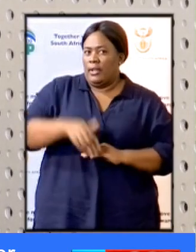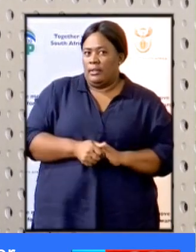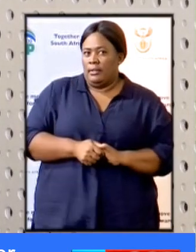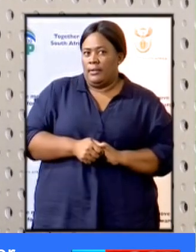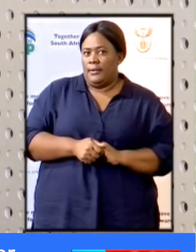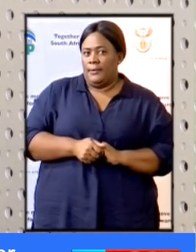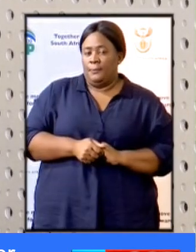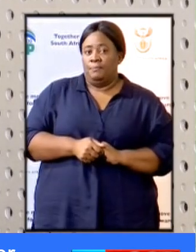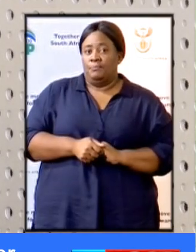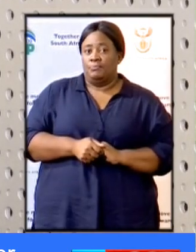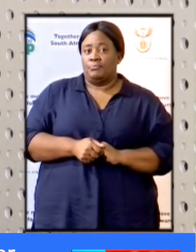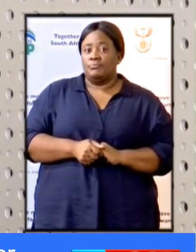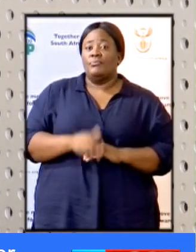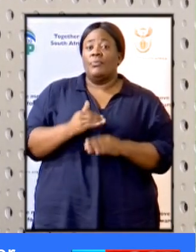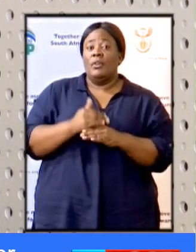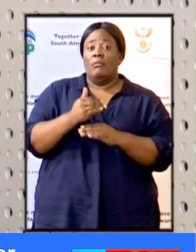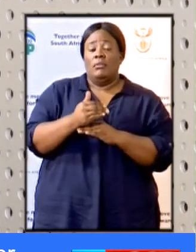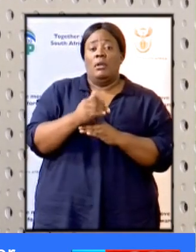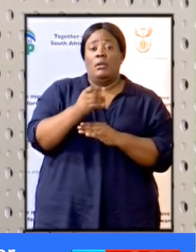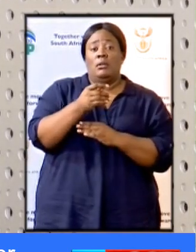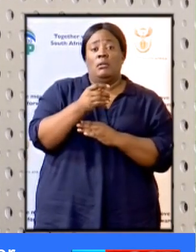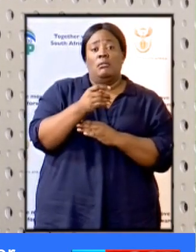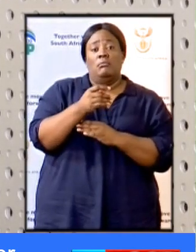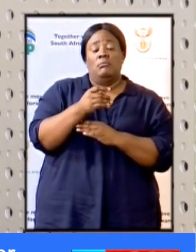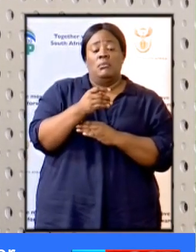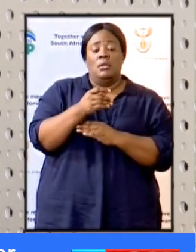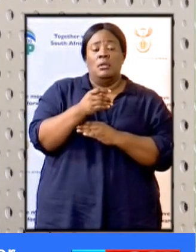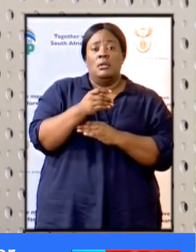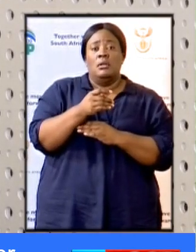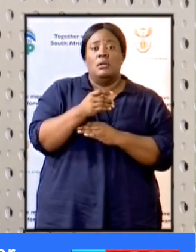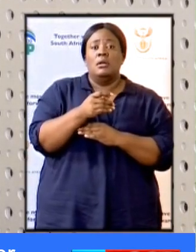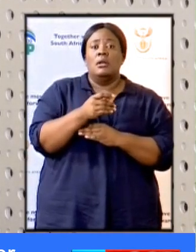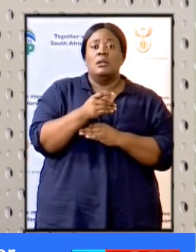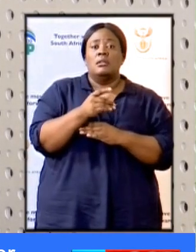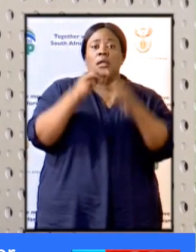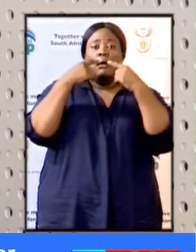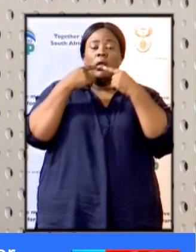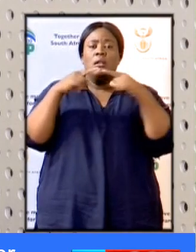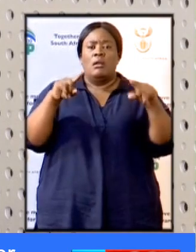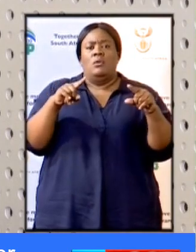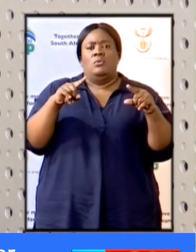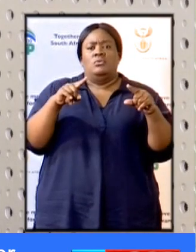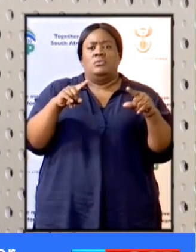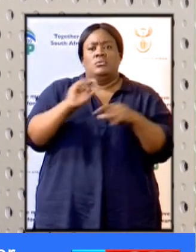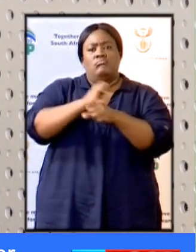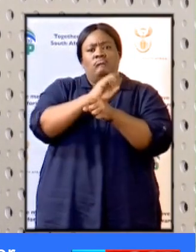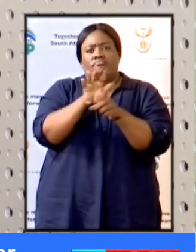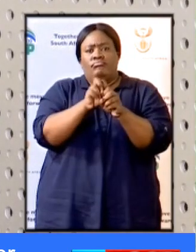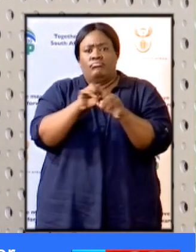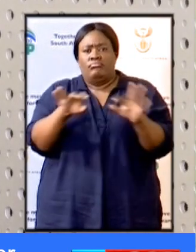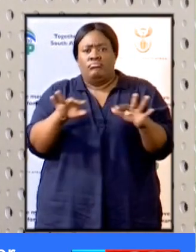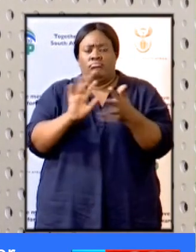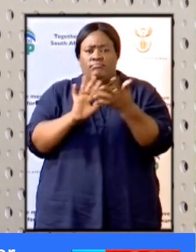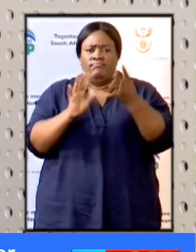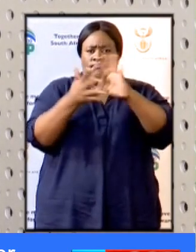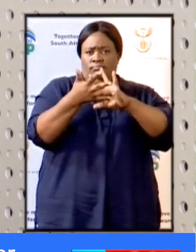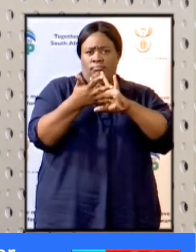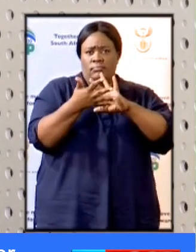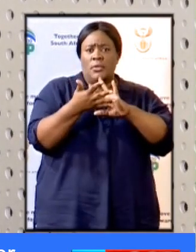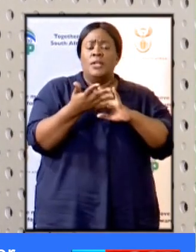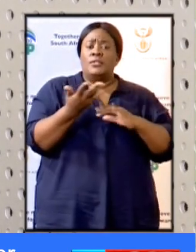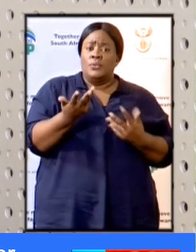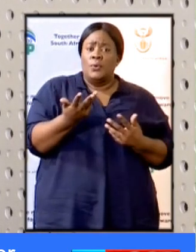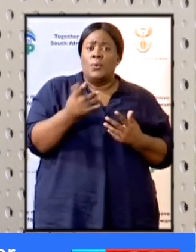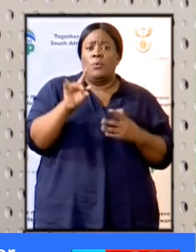following the COVID-19-induced national state of disaster. And the main principles that have been